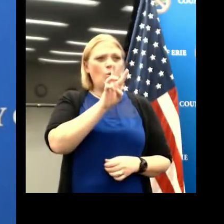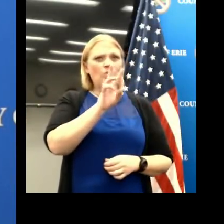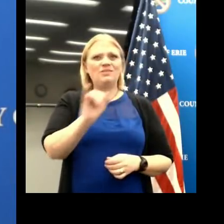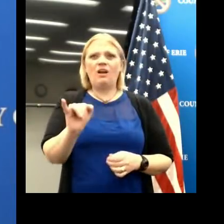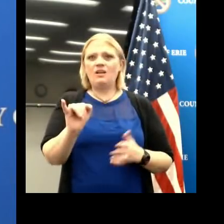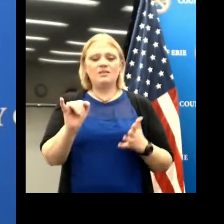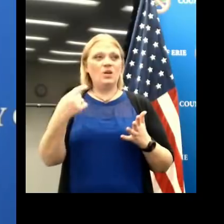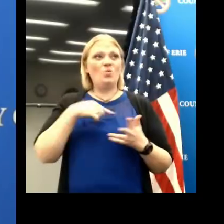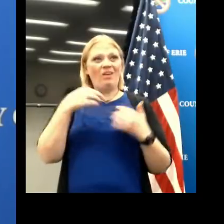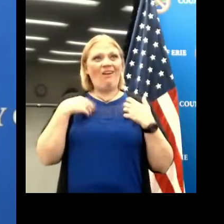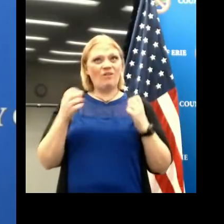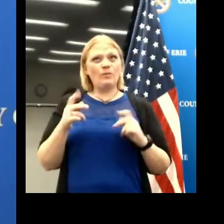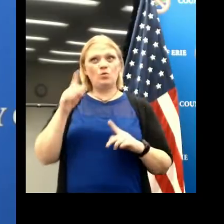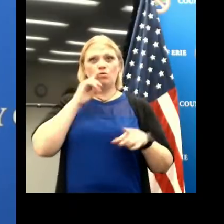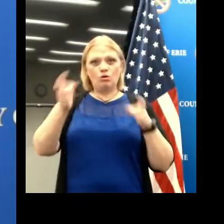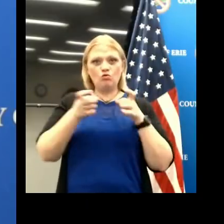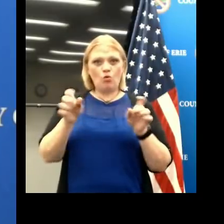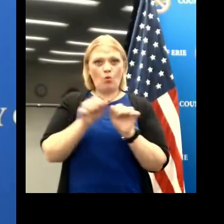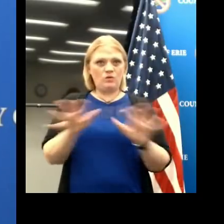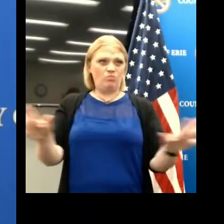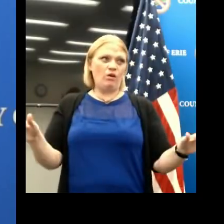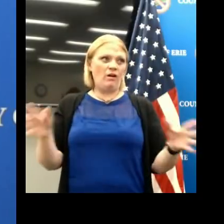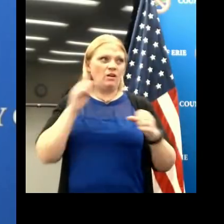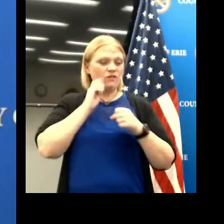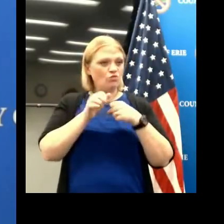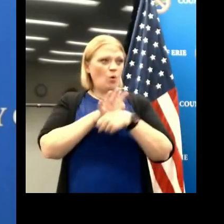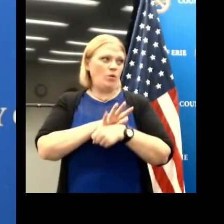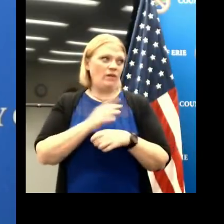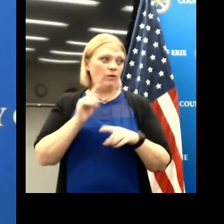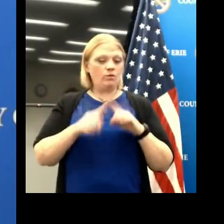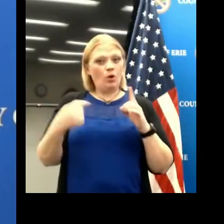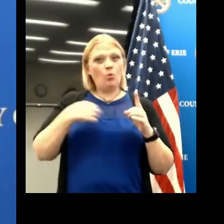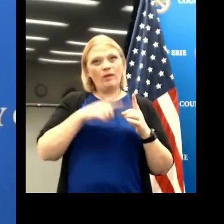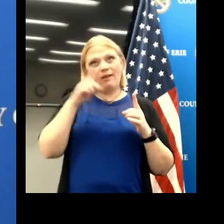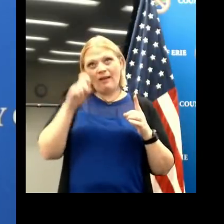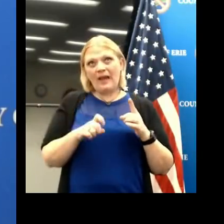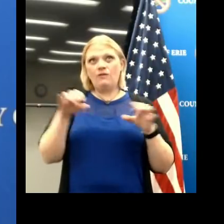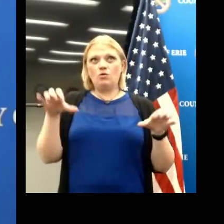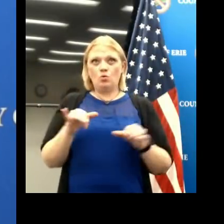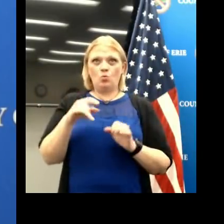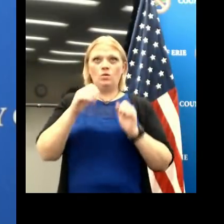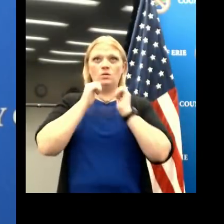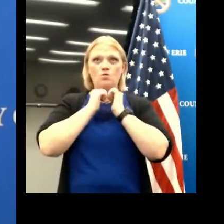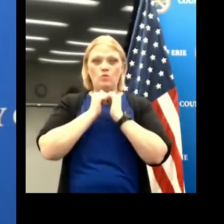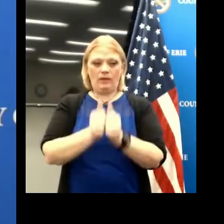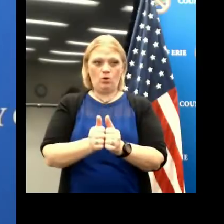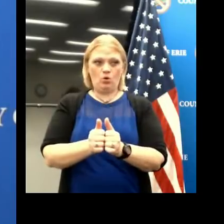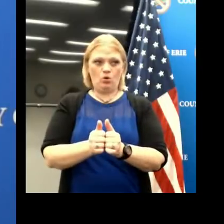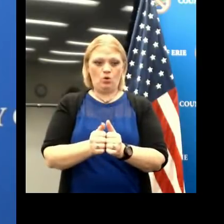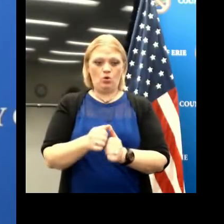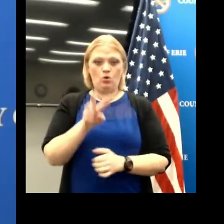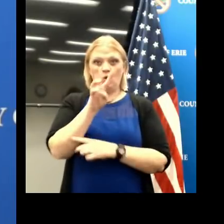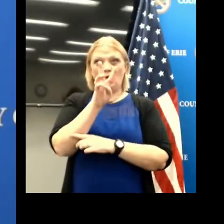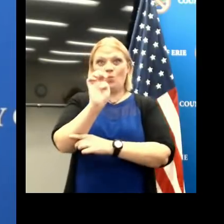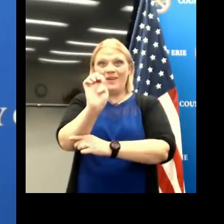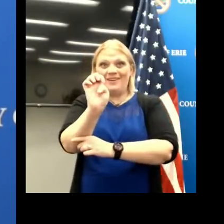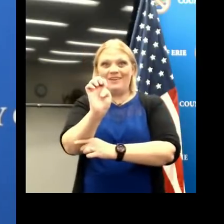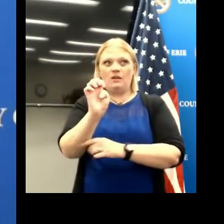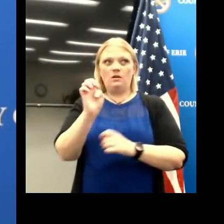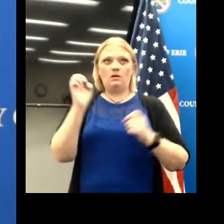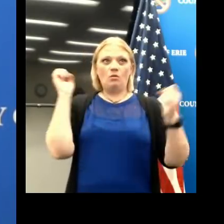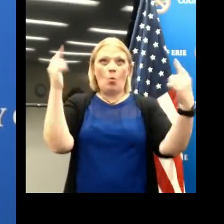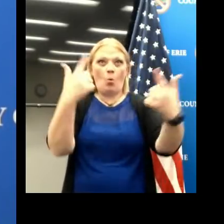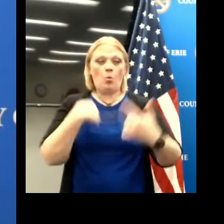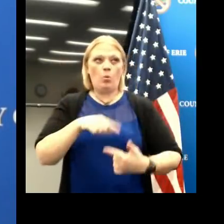an opportunity to control the spread of the coronavirus, but we have to do it together. It is we, it is all of